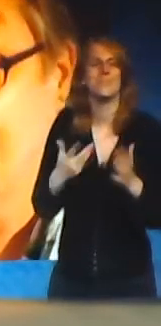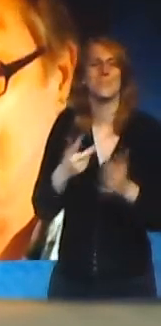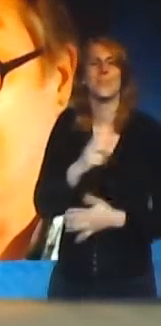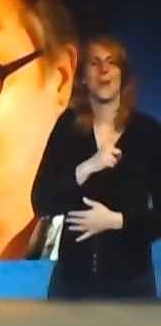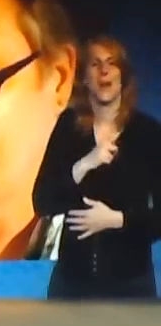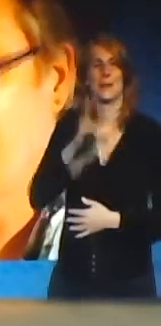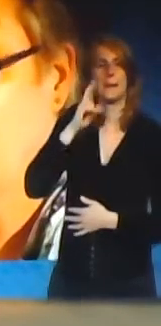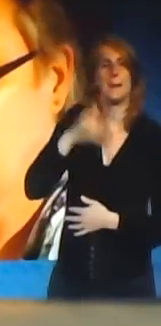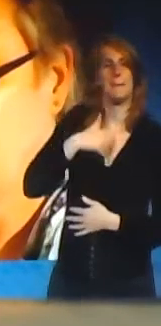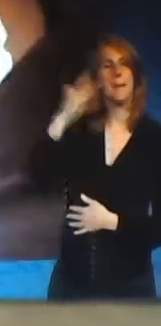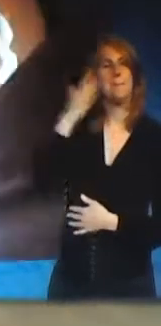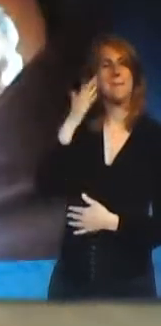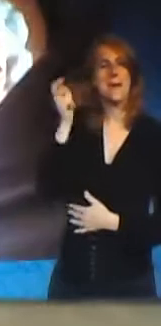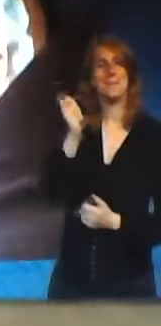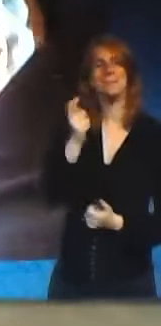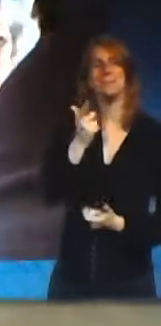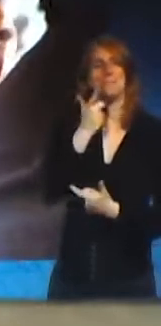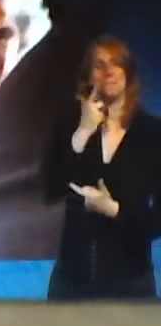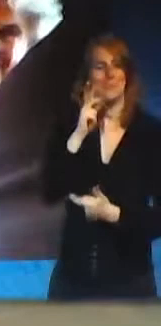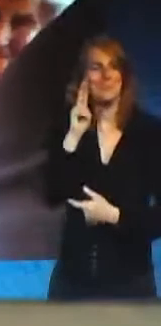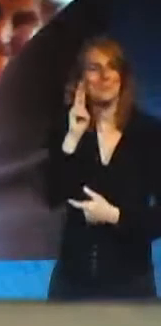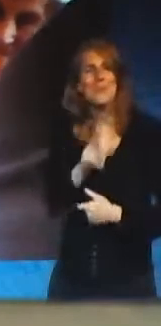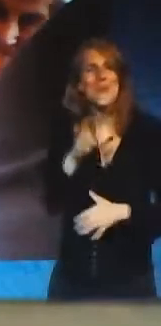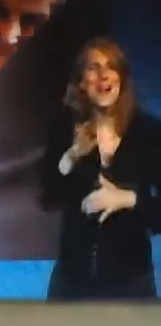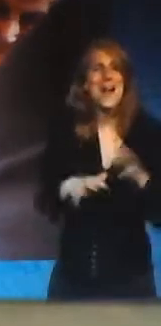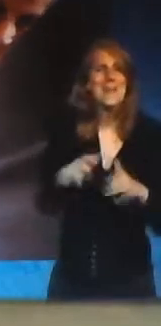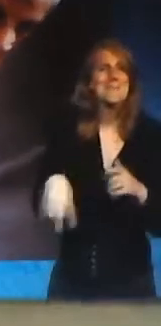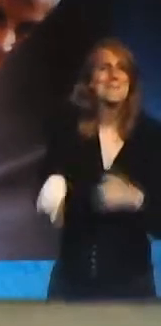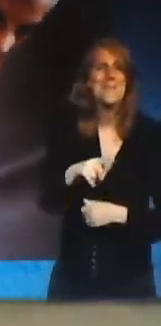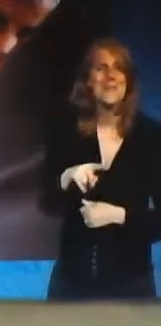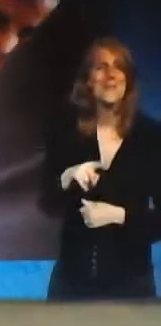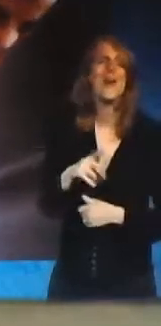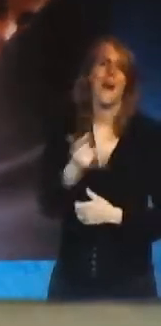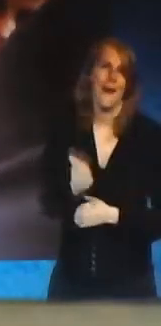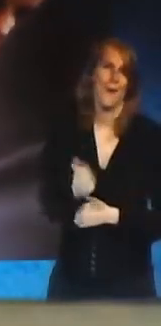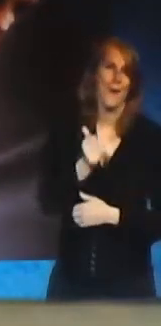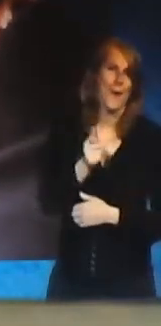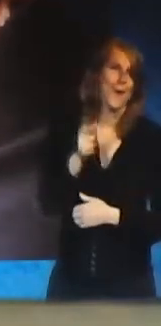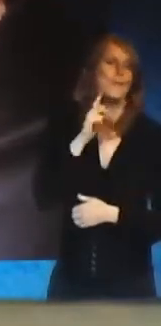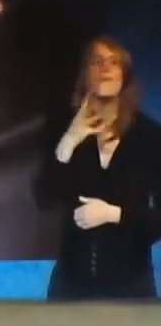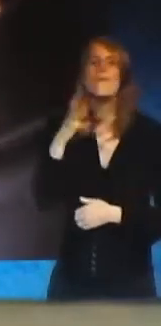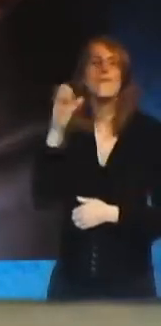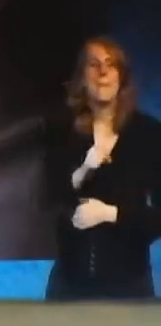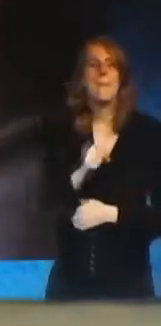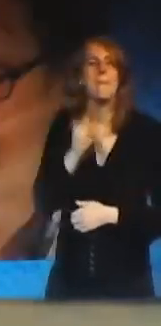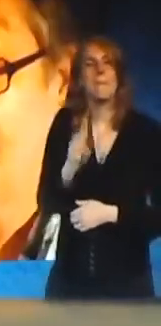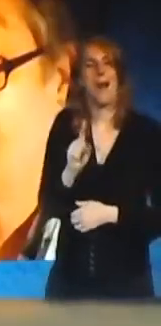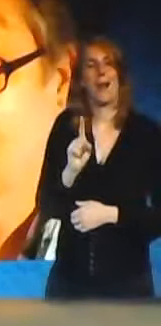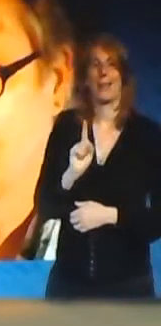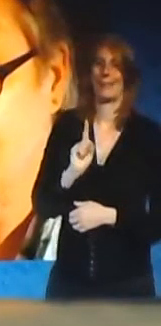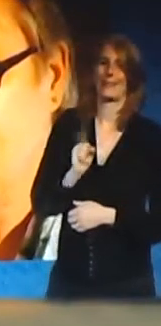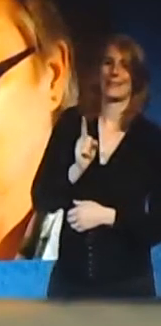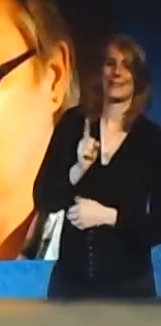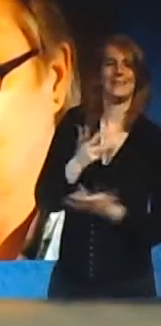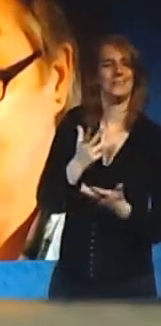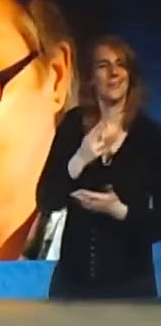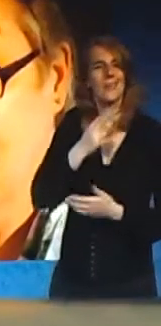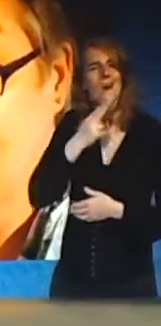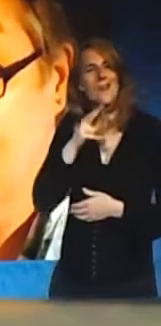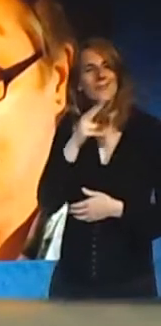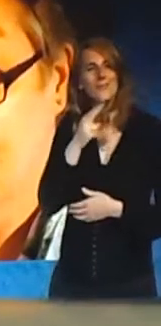her face light up when she sees the animals, and I know that she won't remember, but for that